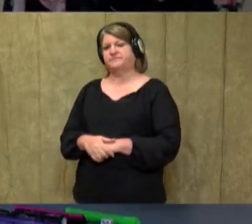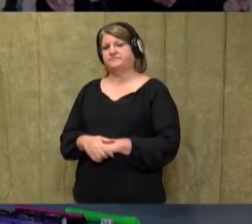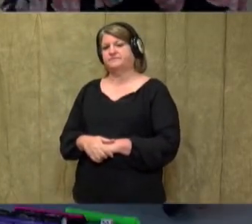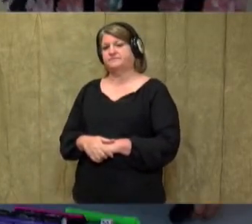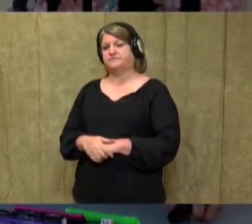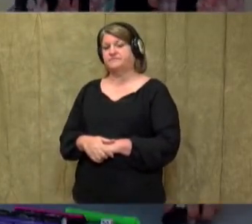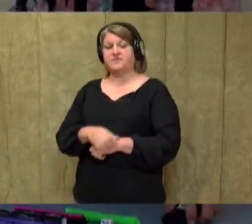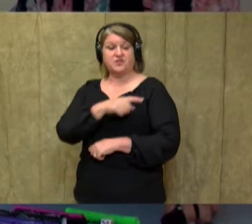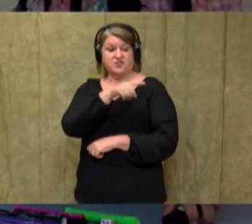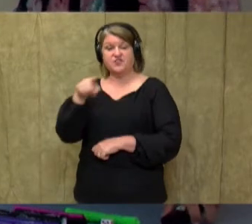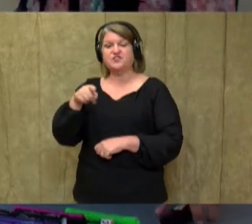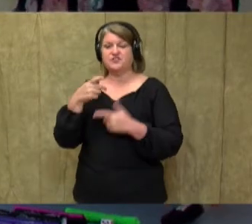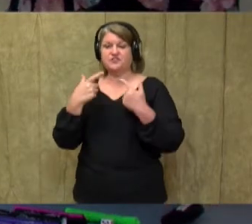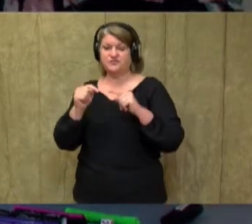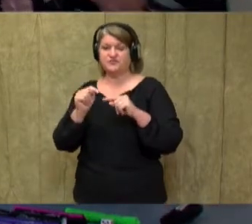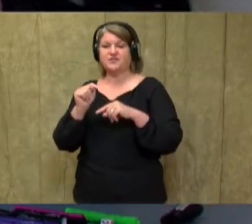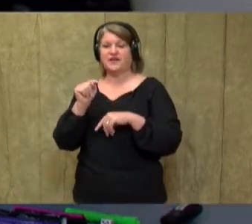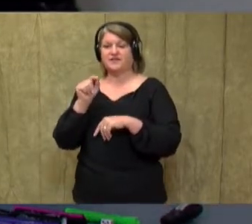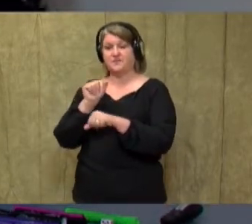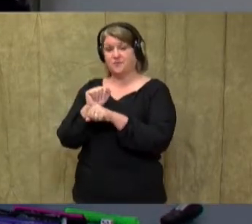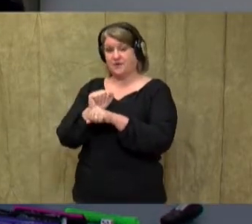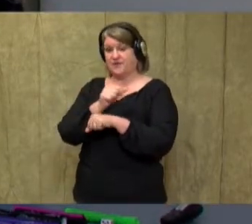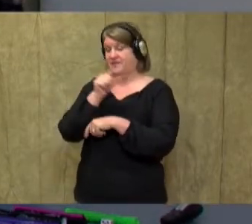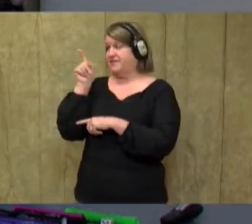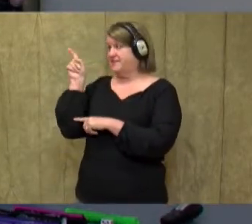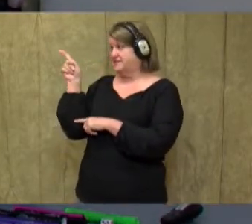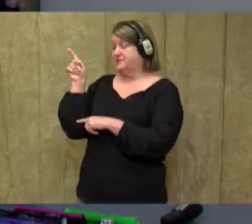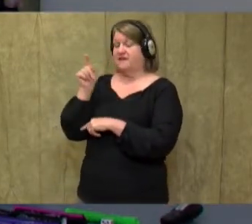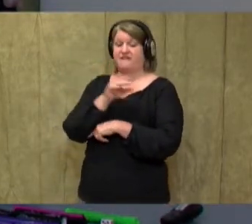All right, you try this one again.